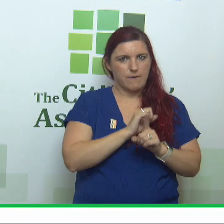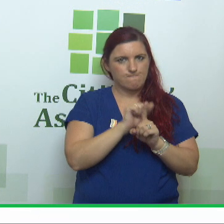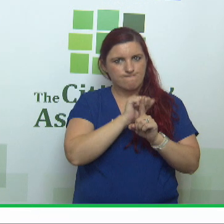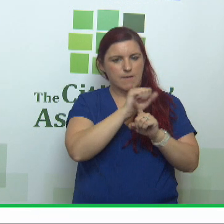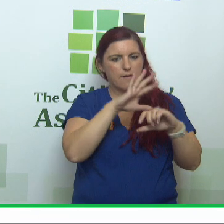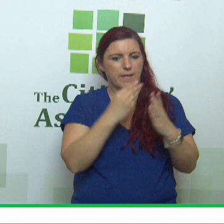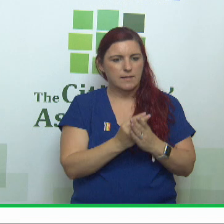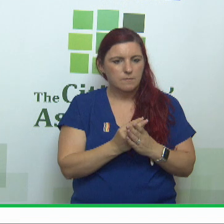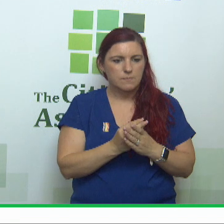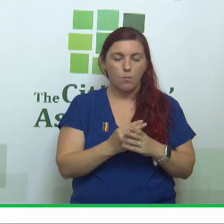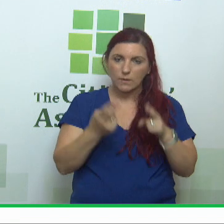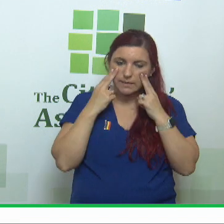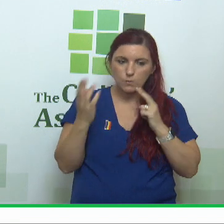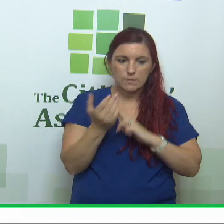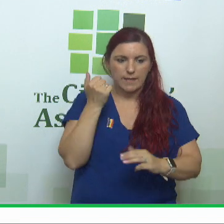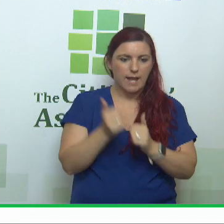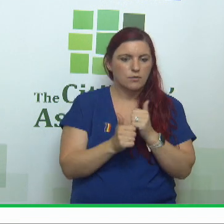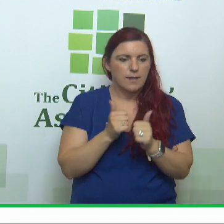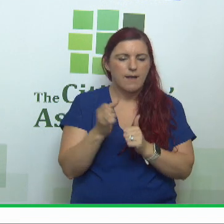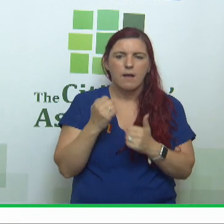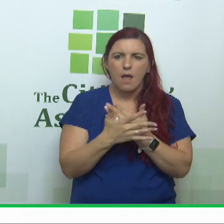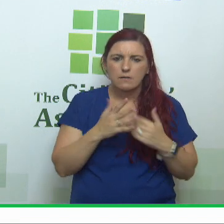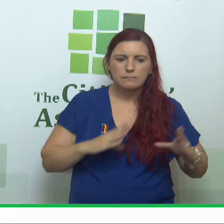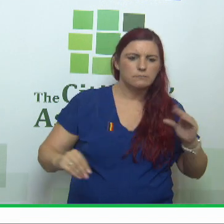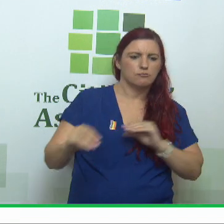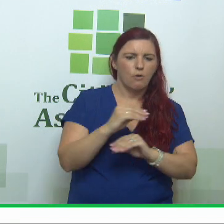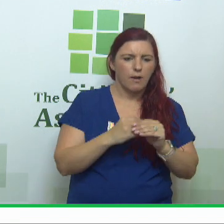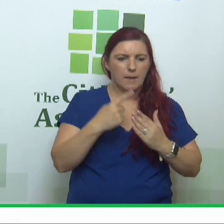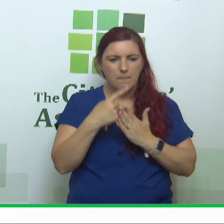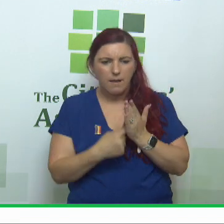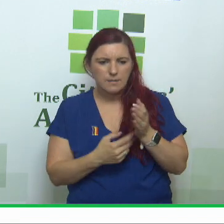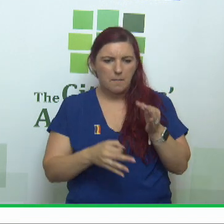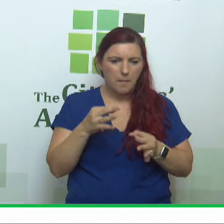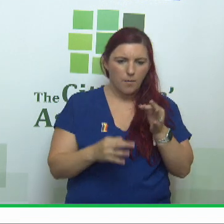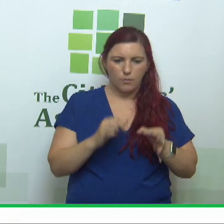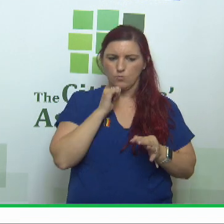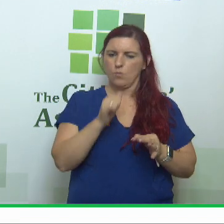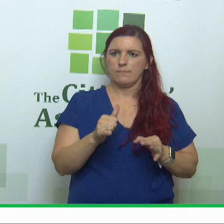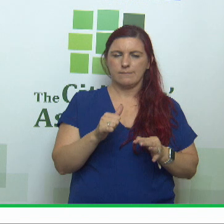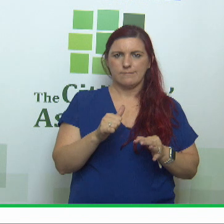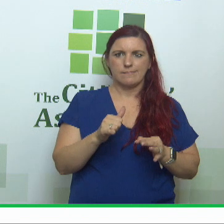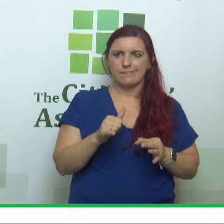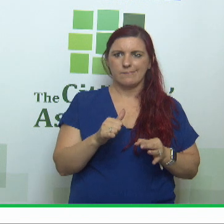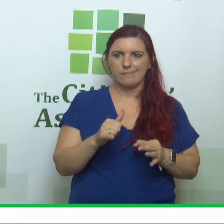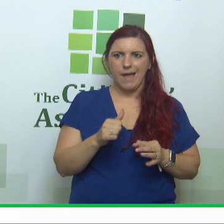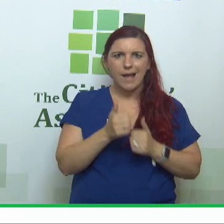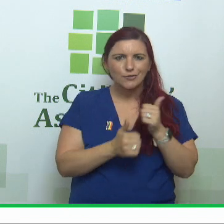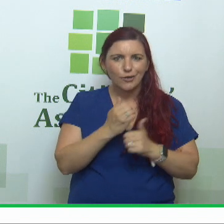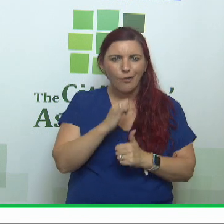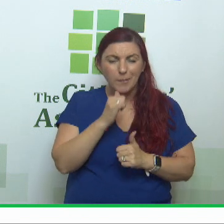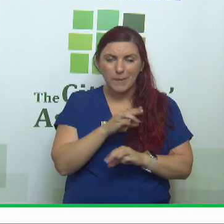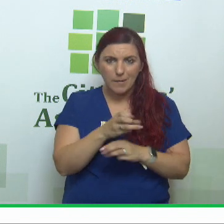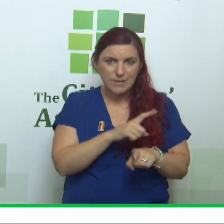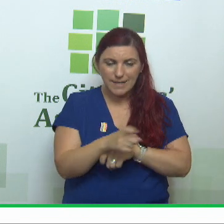We need to take action. There's a lot of talking and policy making, but there's no time to wait. People are dying and families are affected every day